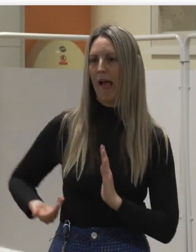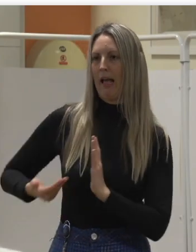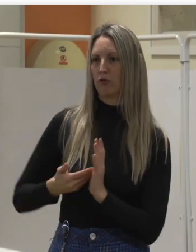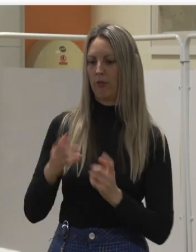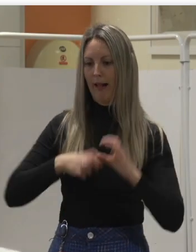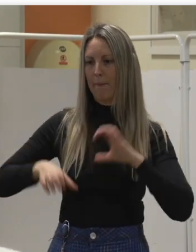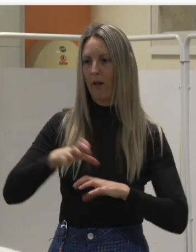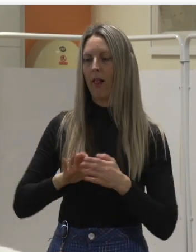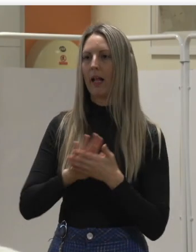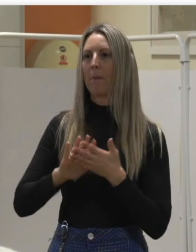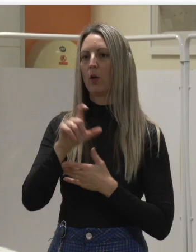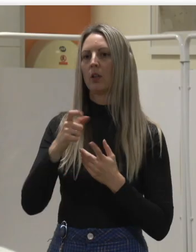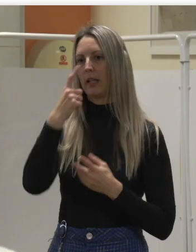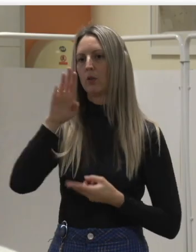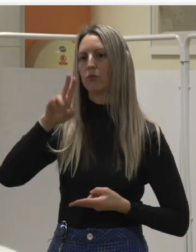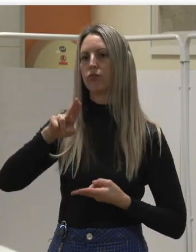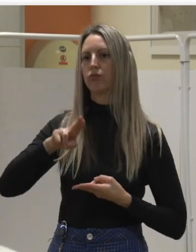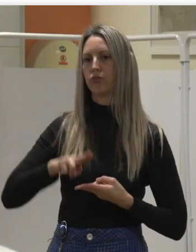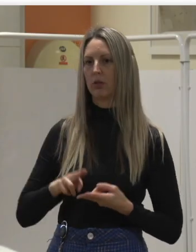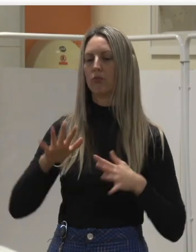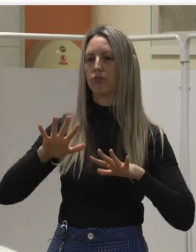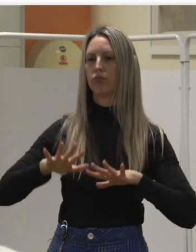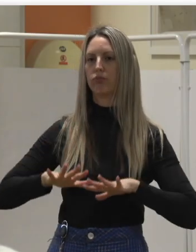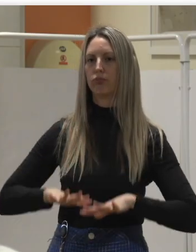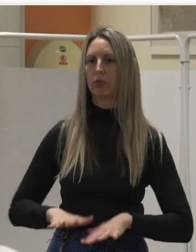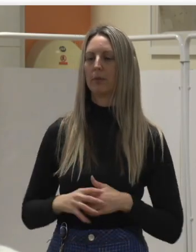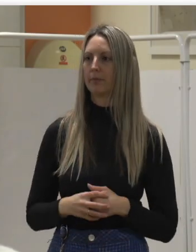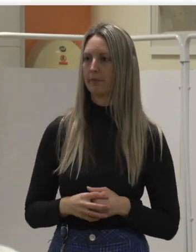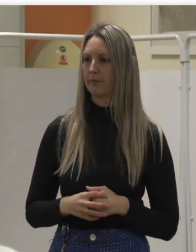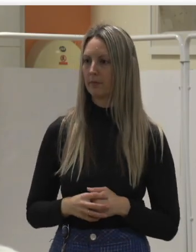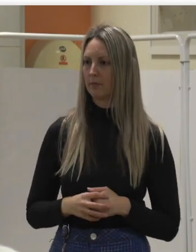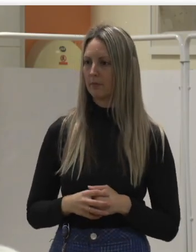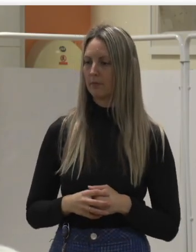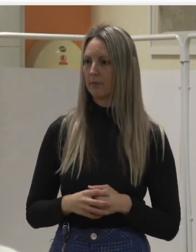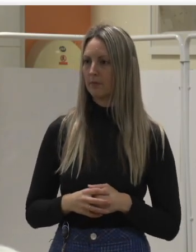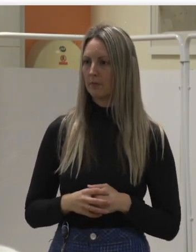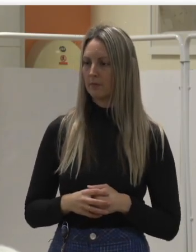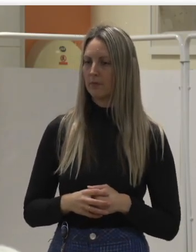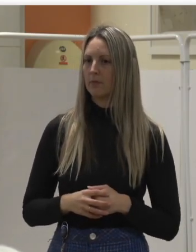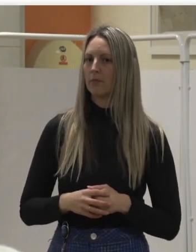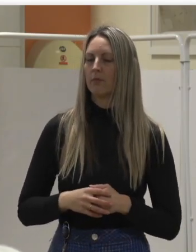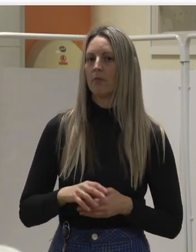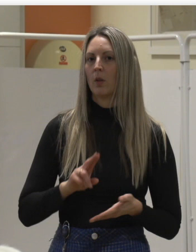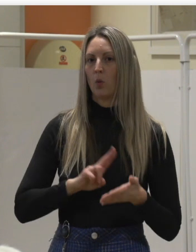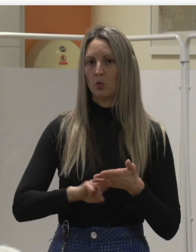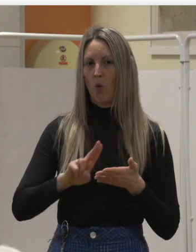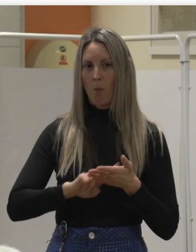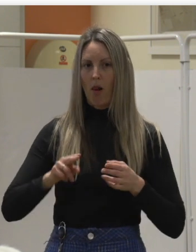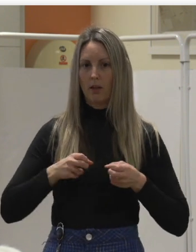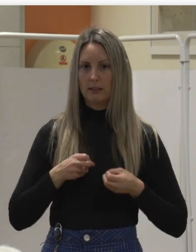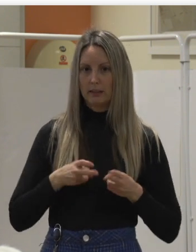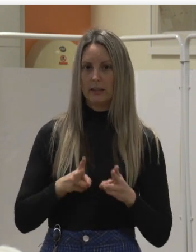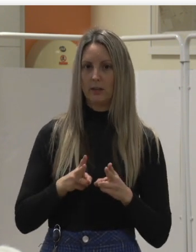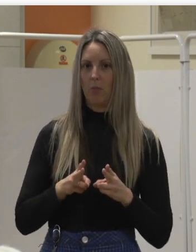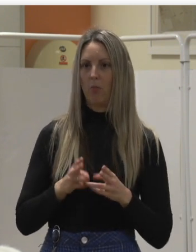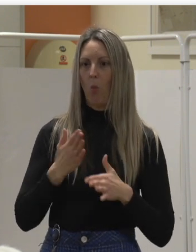that's how a normal person or the normal hypothalamo-pituitary axis, normal autonomic nervous system